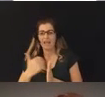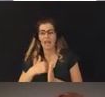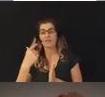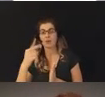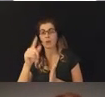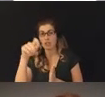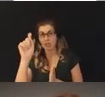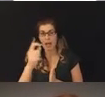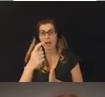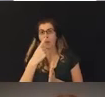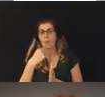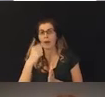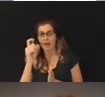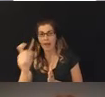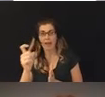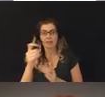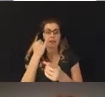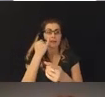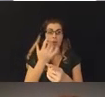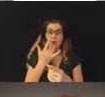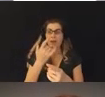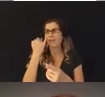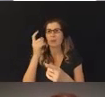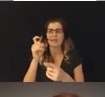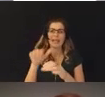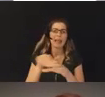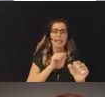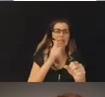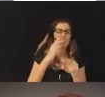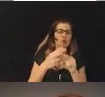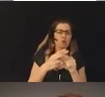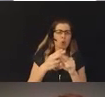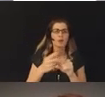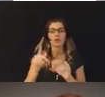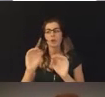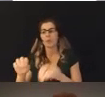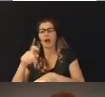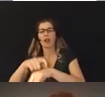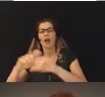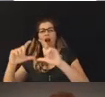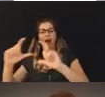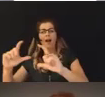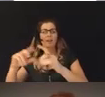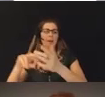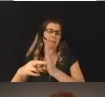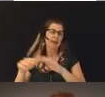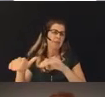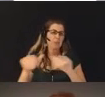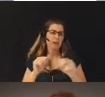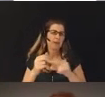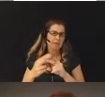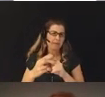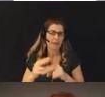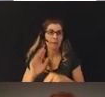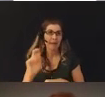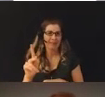If you need to step away, you might want to put up that clock that's under more. That means you had to step away. And I believe I've covered them all. I want to send it